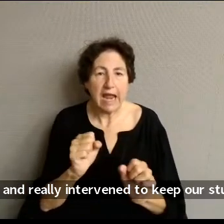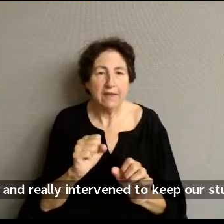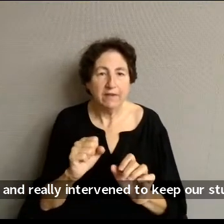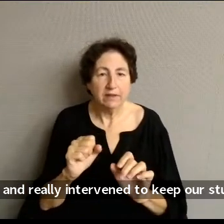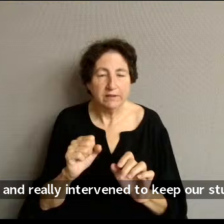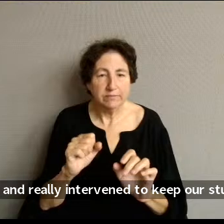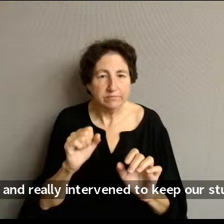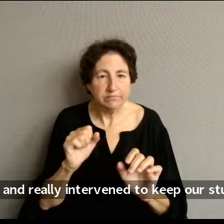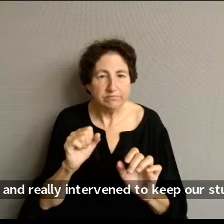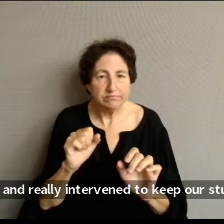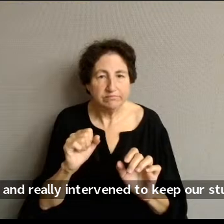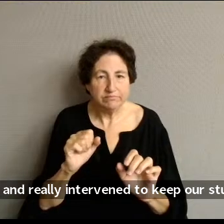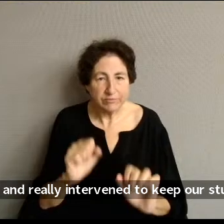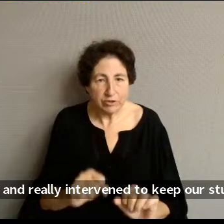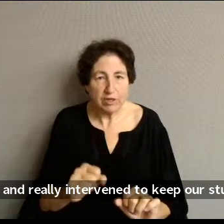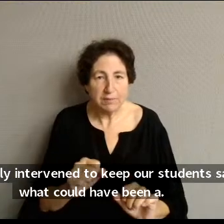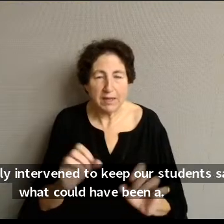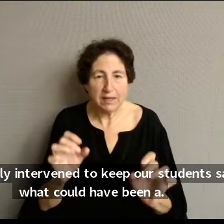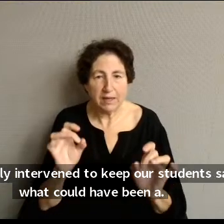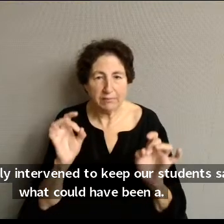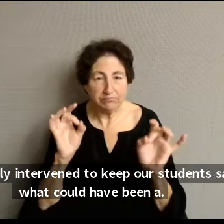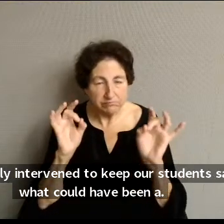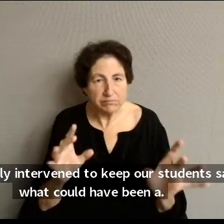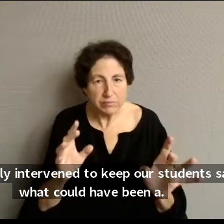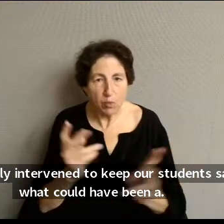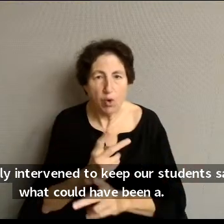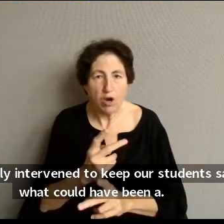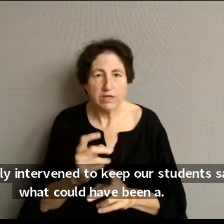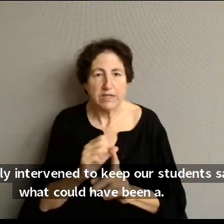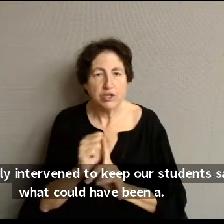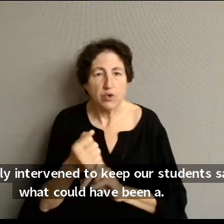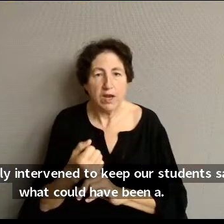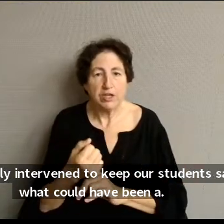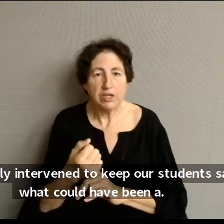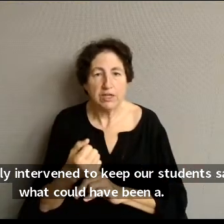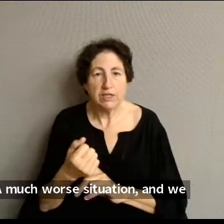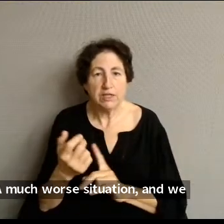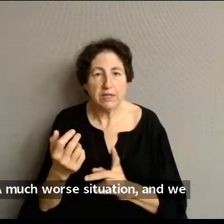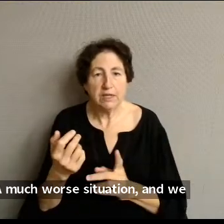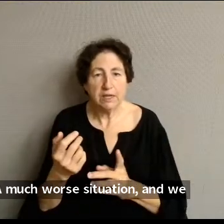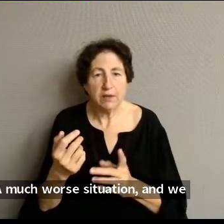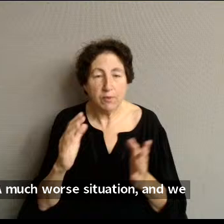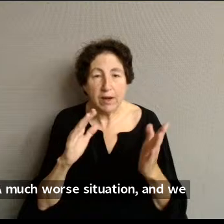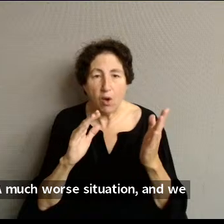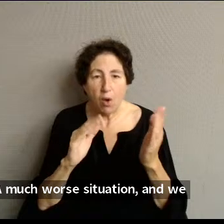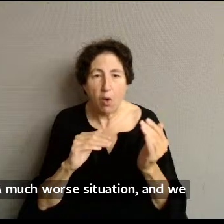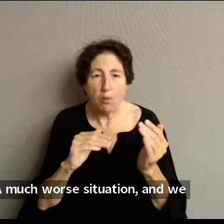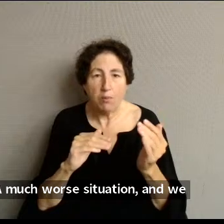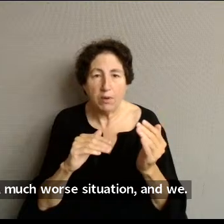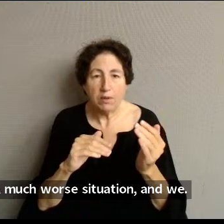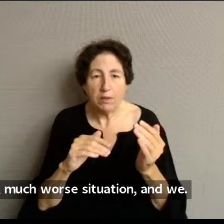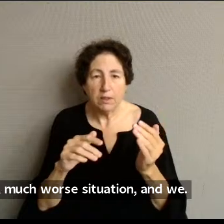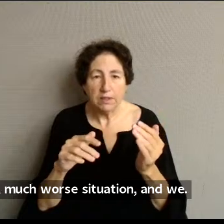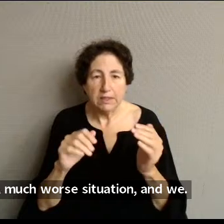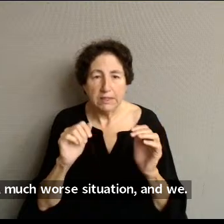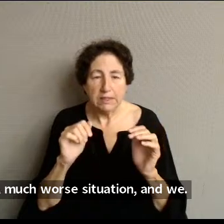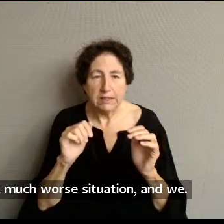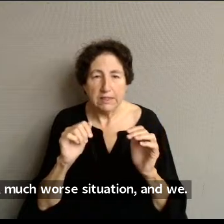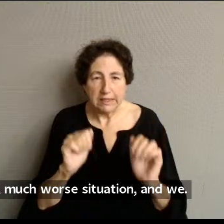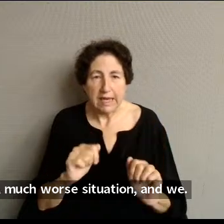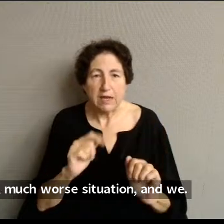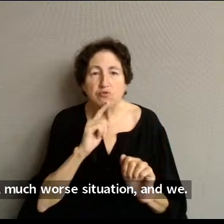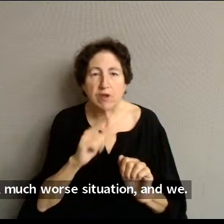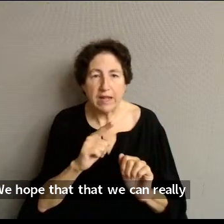been a much worse situation. And we hope that we can really